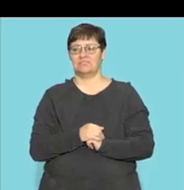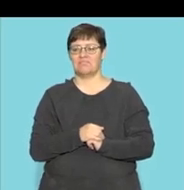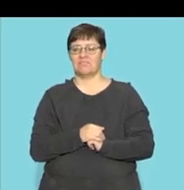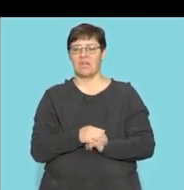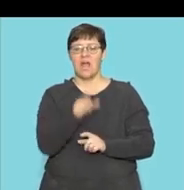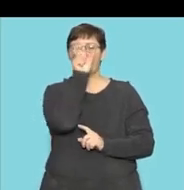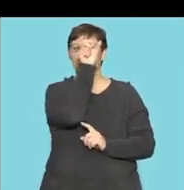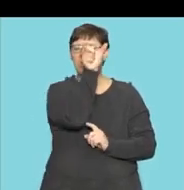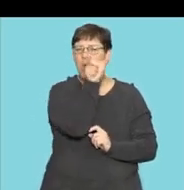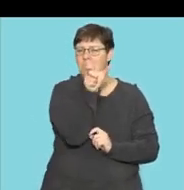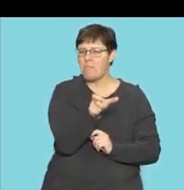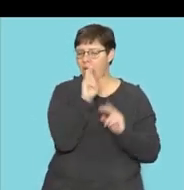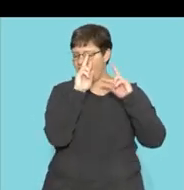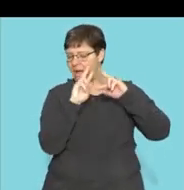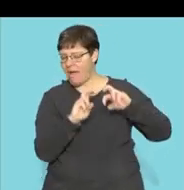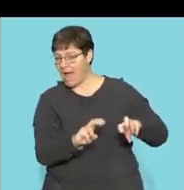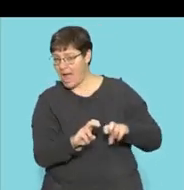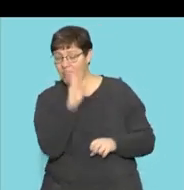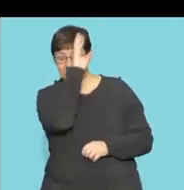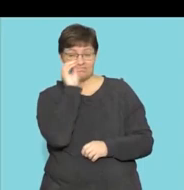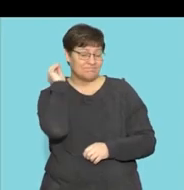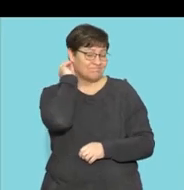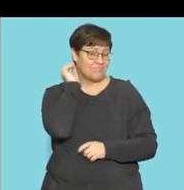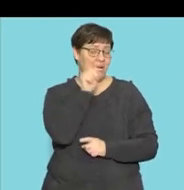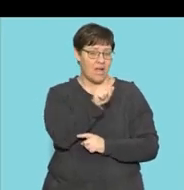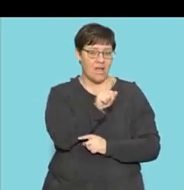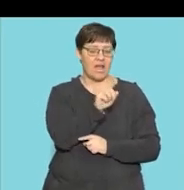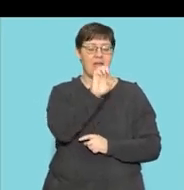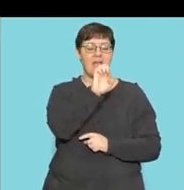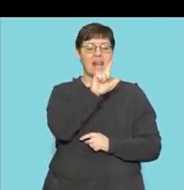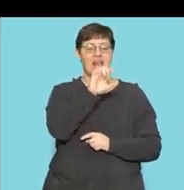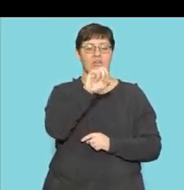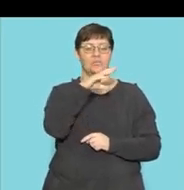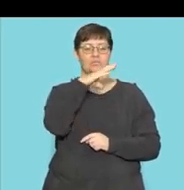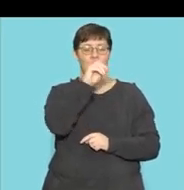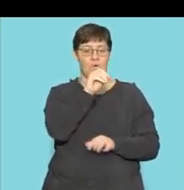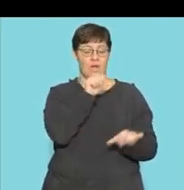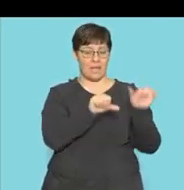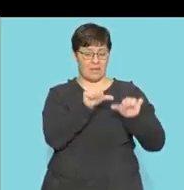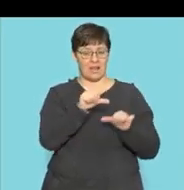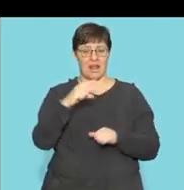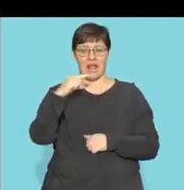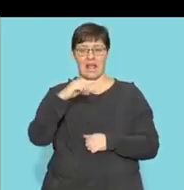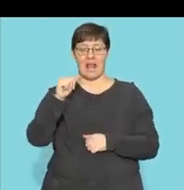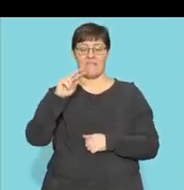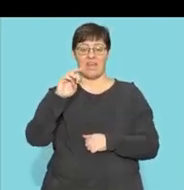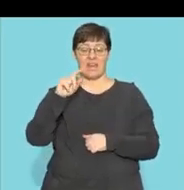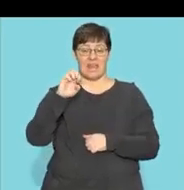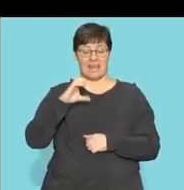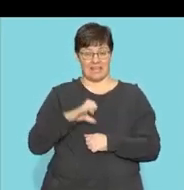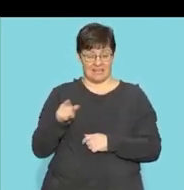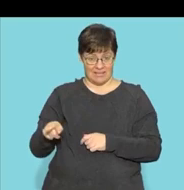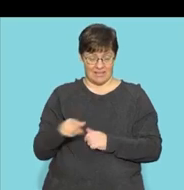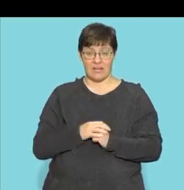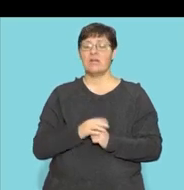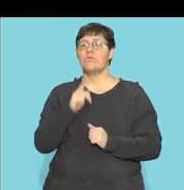The terms I want to explore and remind you about: when we have an electrochemical cell, the galvanic cell, we had an anode. And